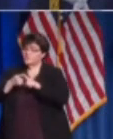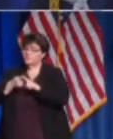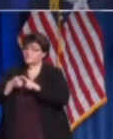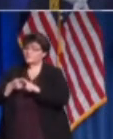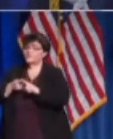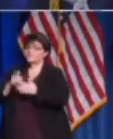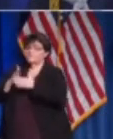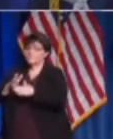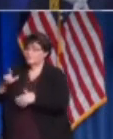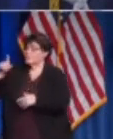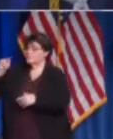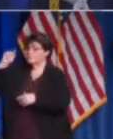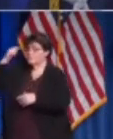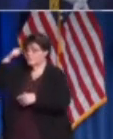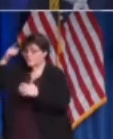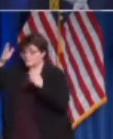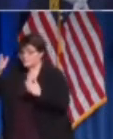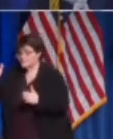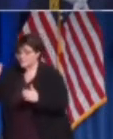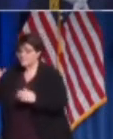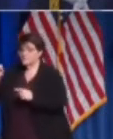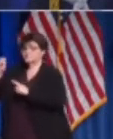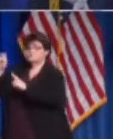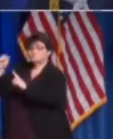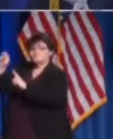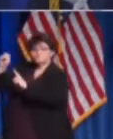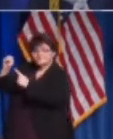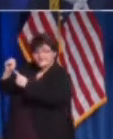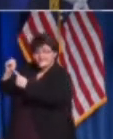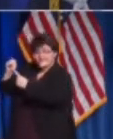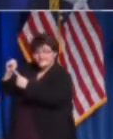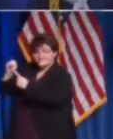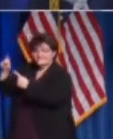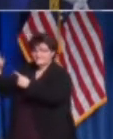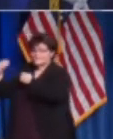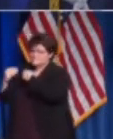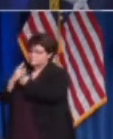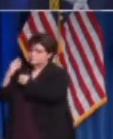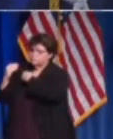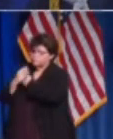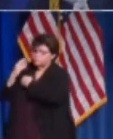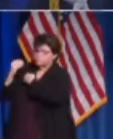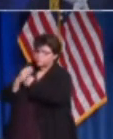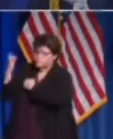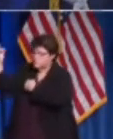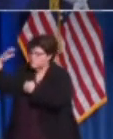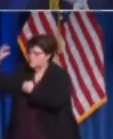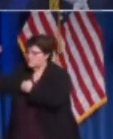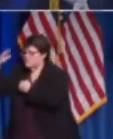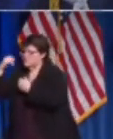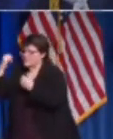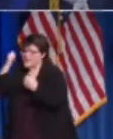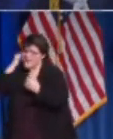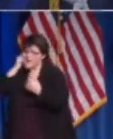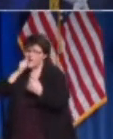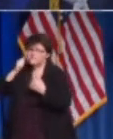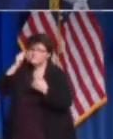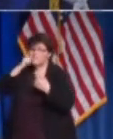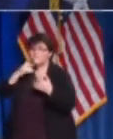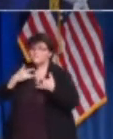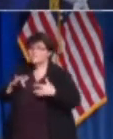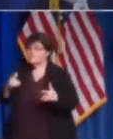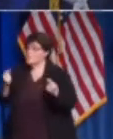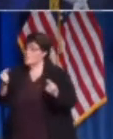who gives me advice every day, often with this as we're closing, what would this mean